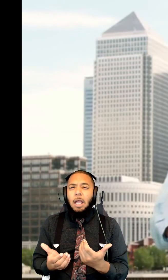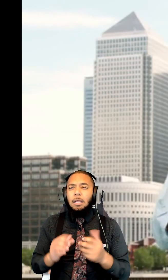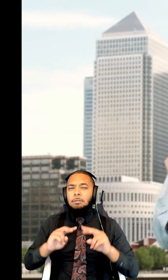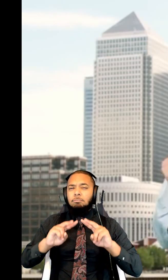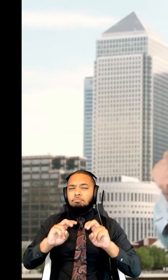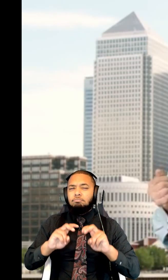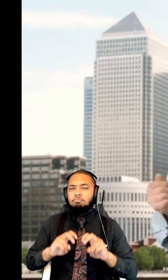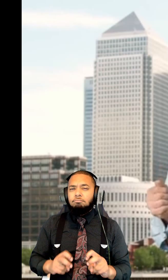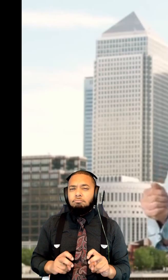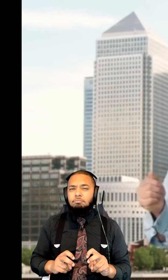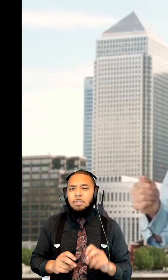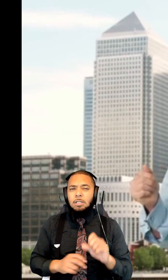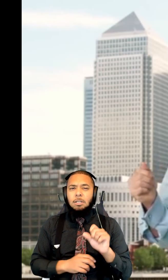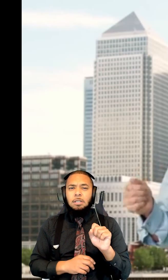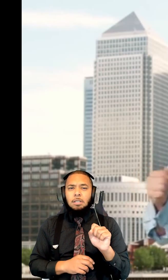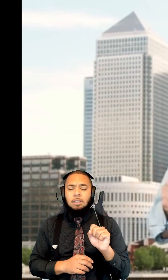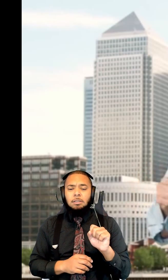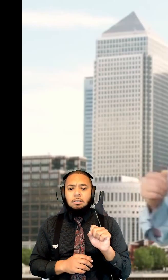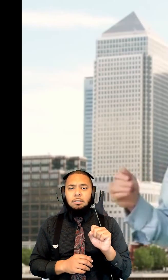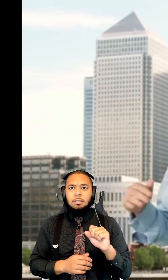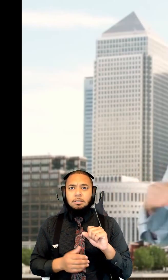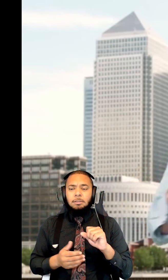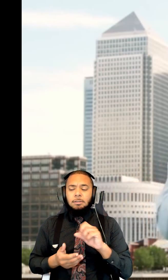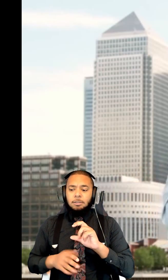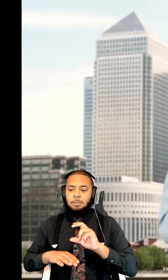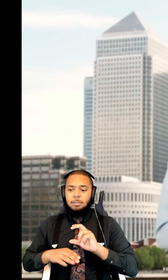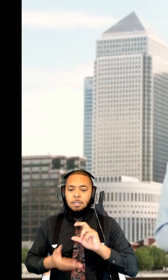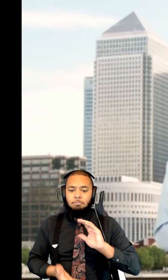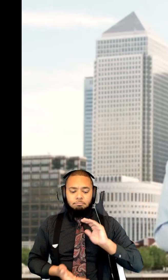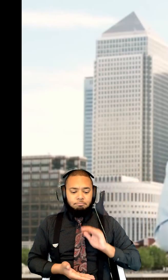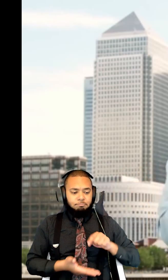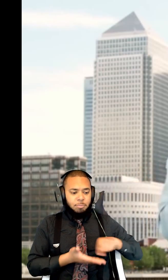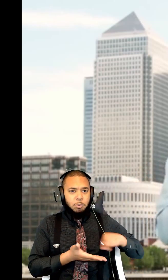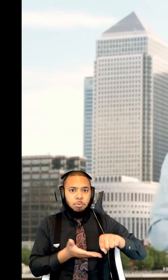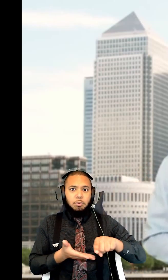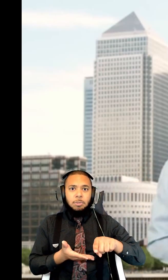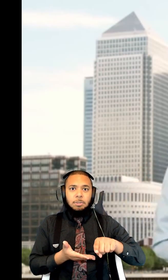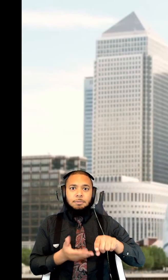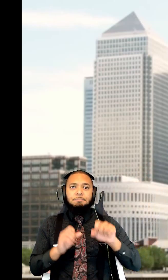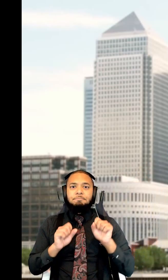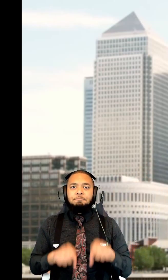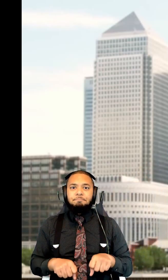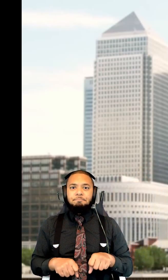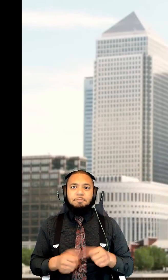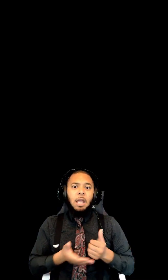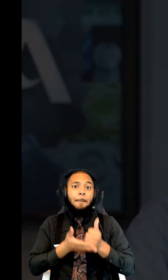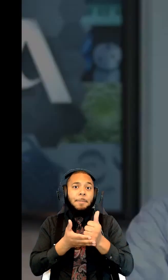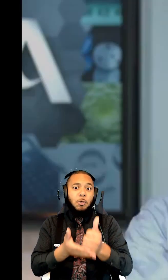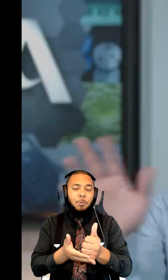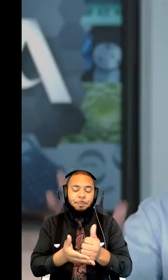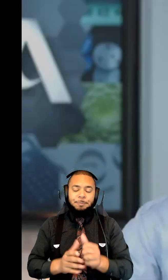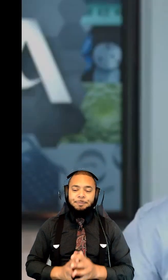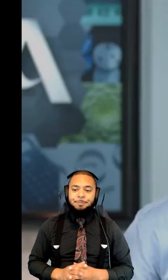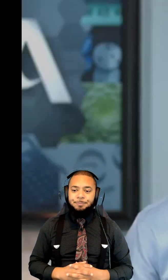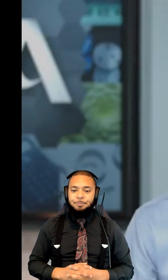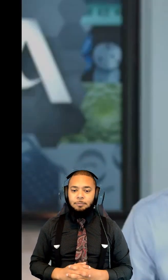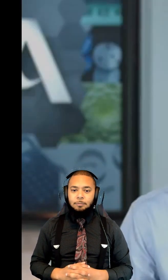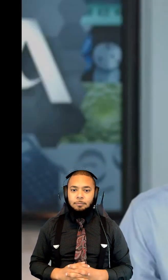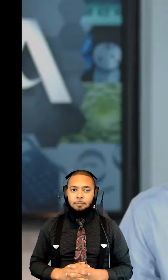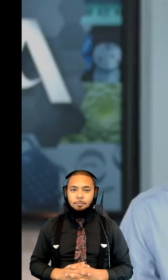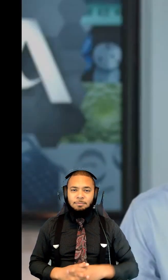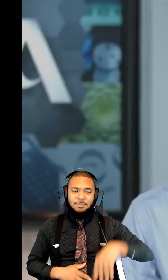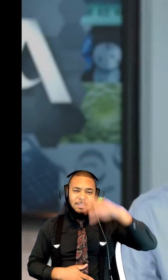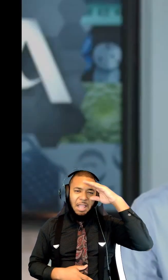analyze what those stock dividends can do for you to grow your money. See you soon. Hello there,